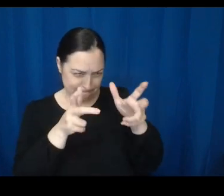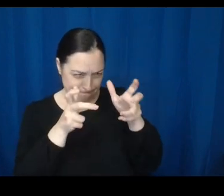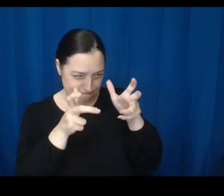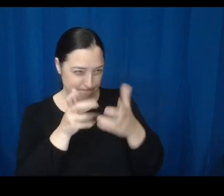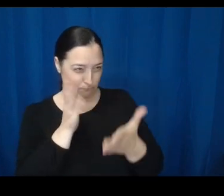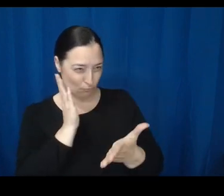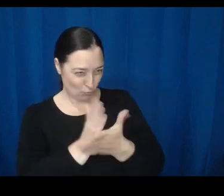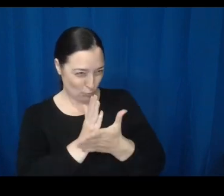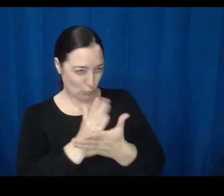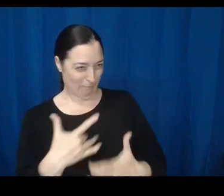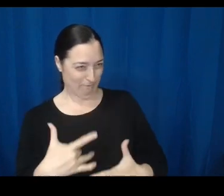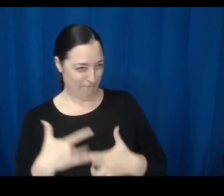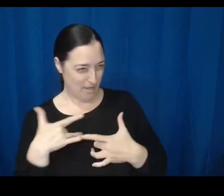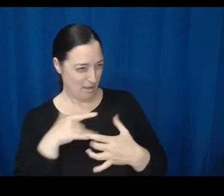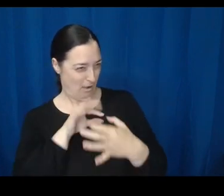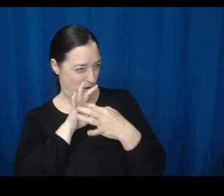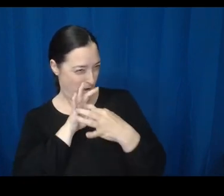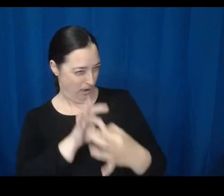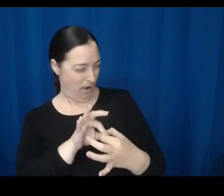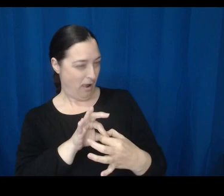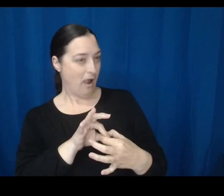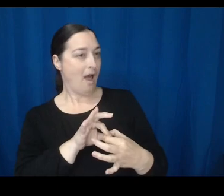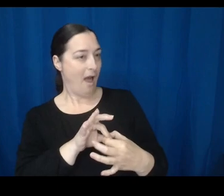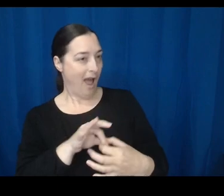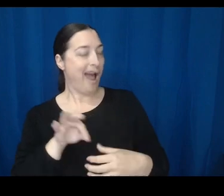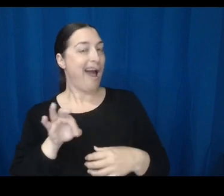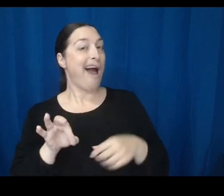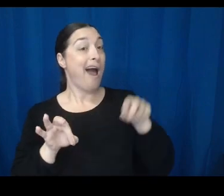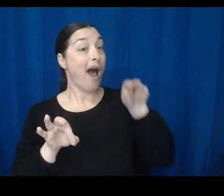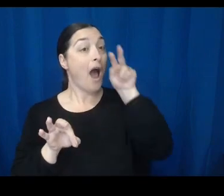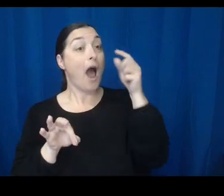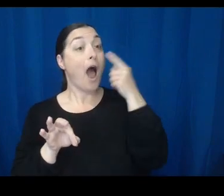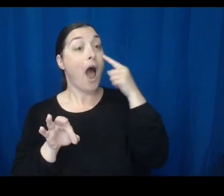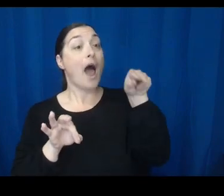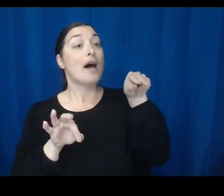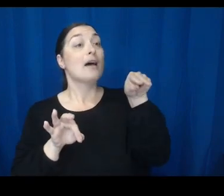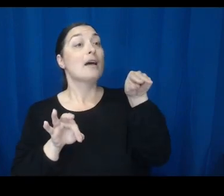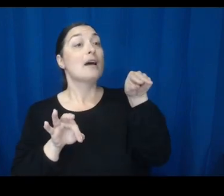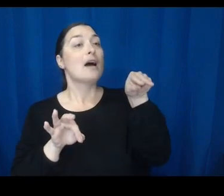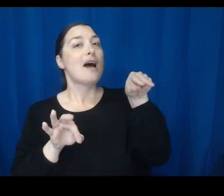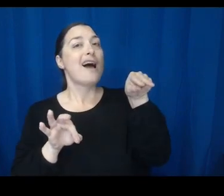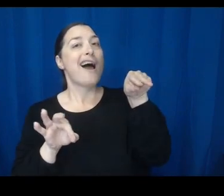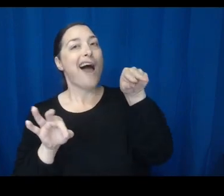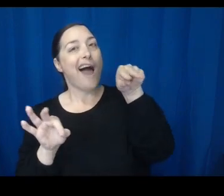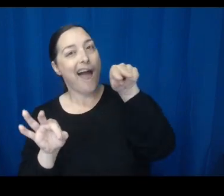that edge, then the pencil can start to record your